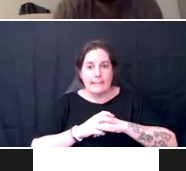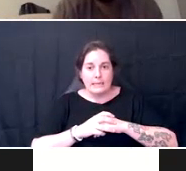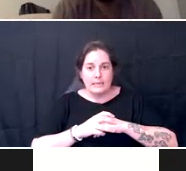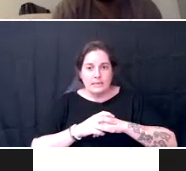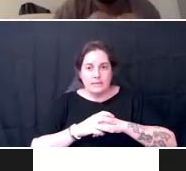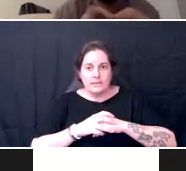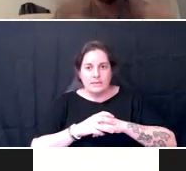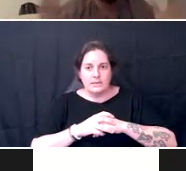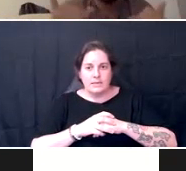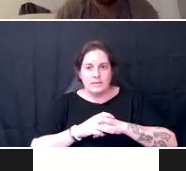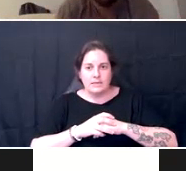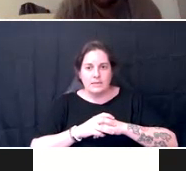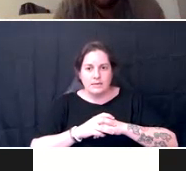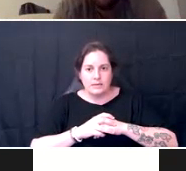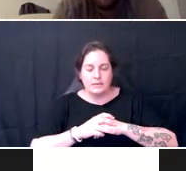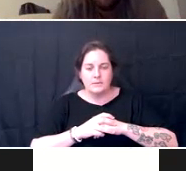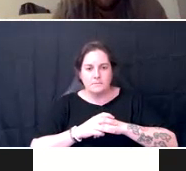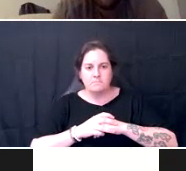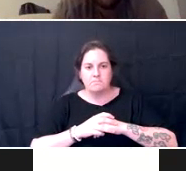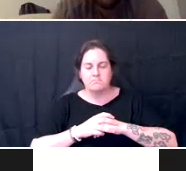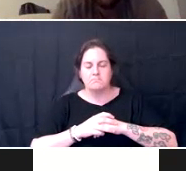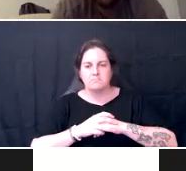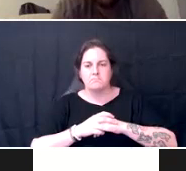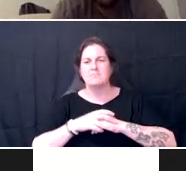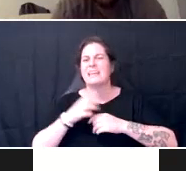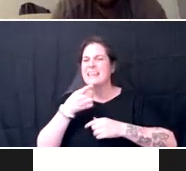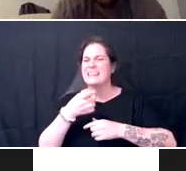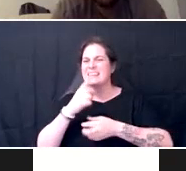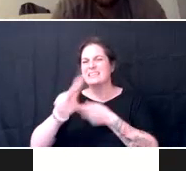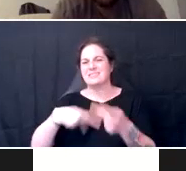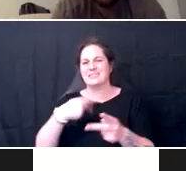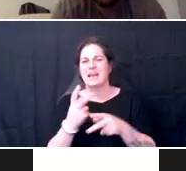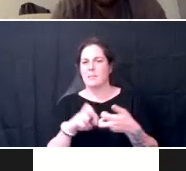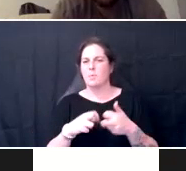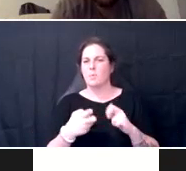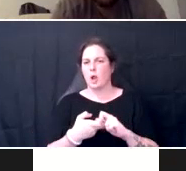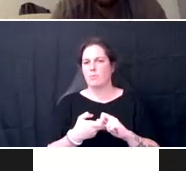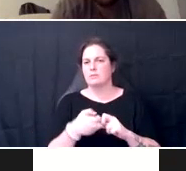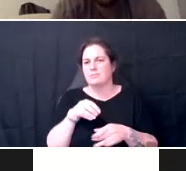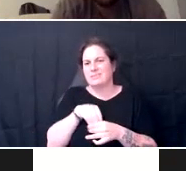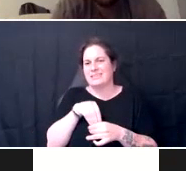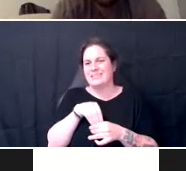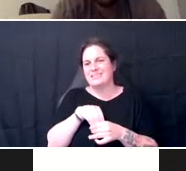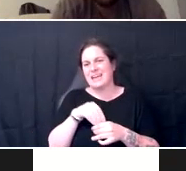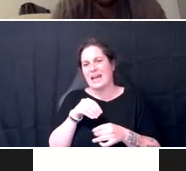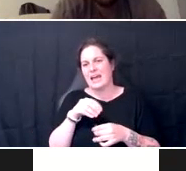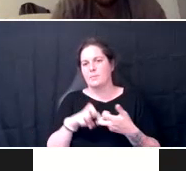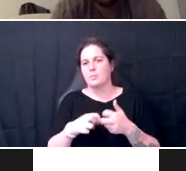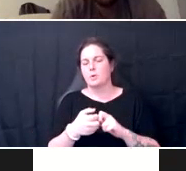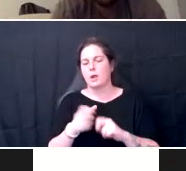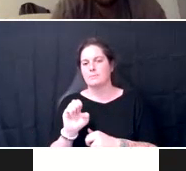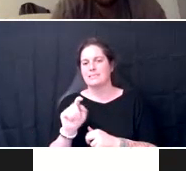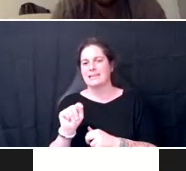And these are the kinds of problems that you'll come across on problem set 3B that you have to do this weekend.